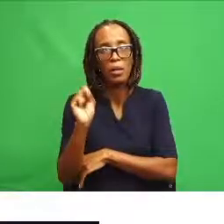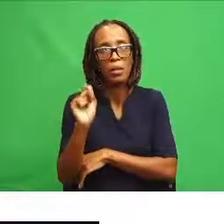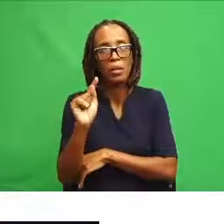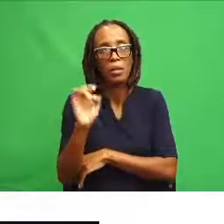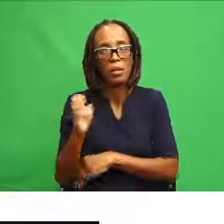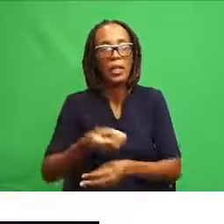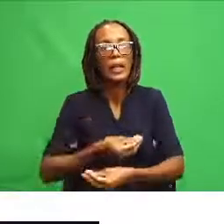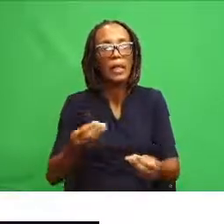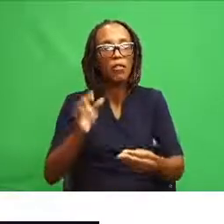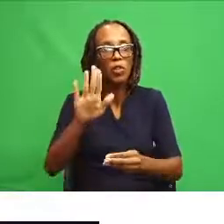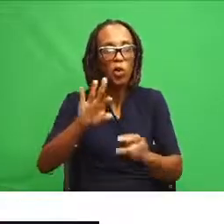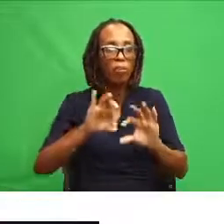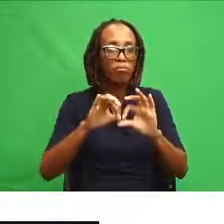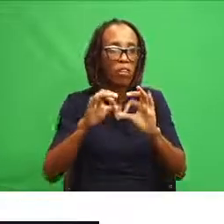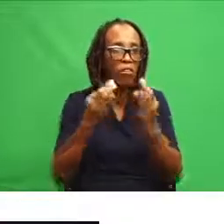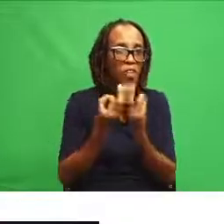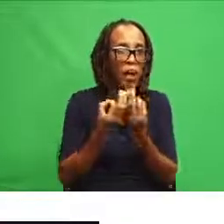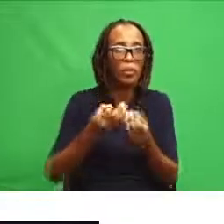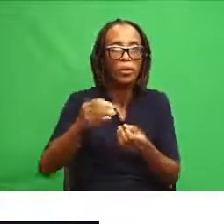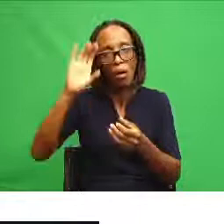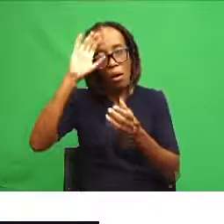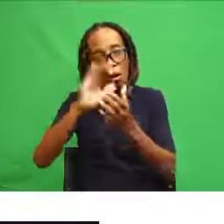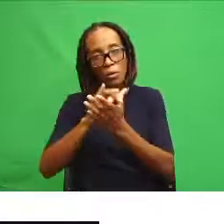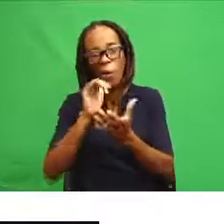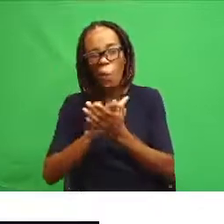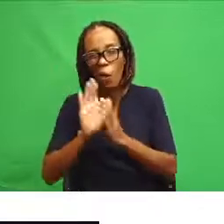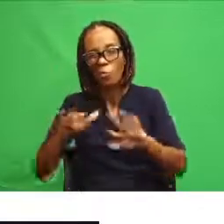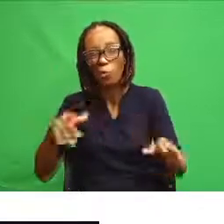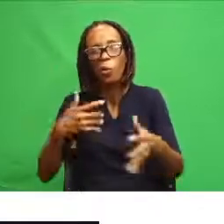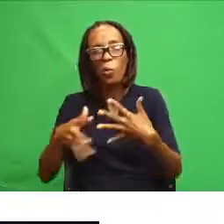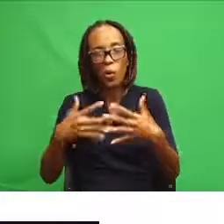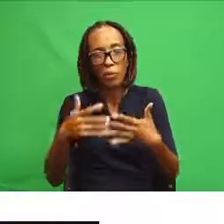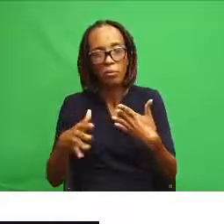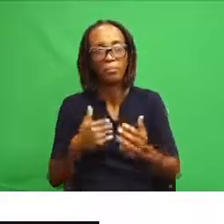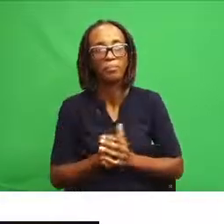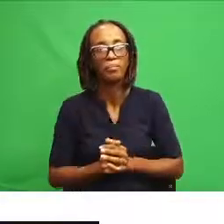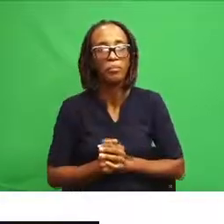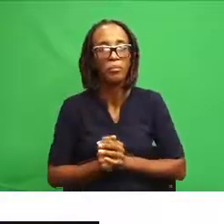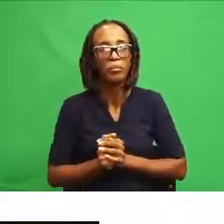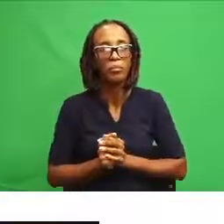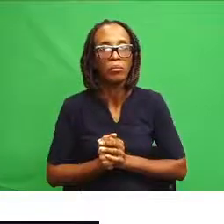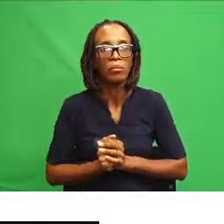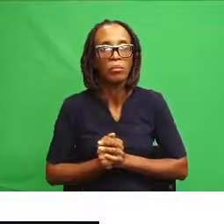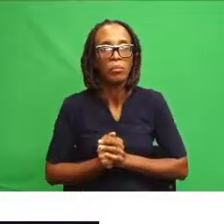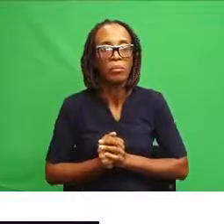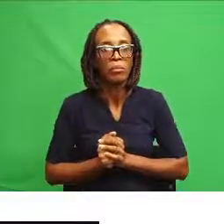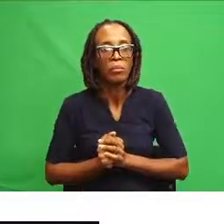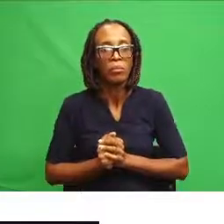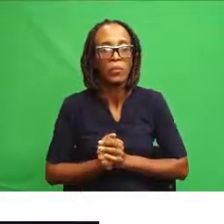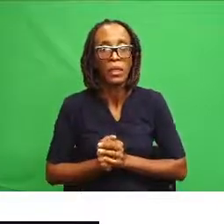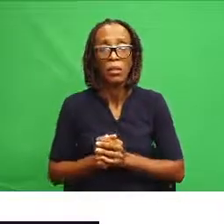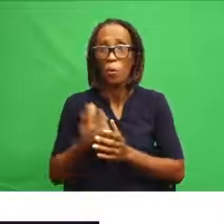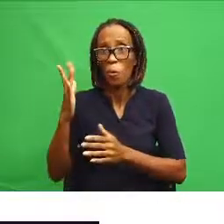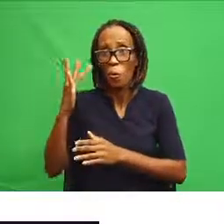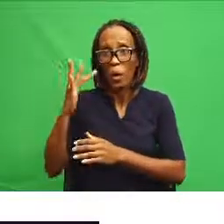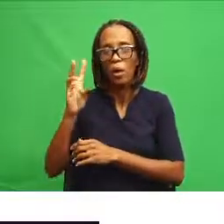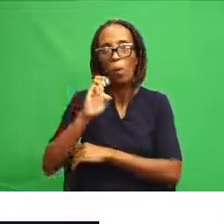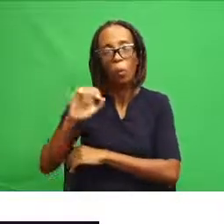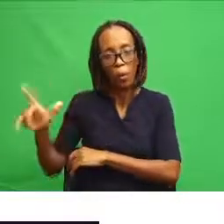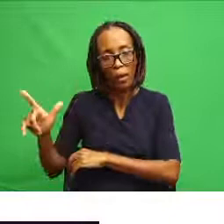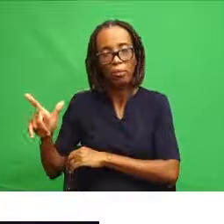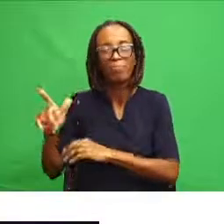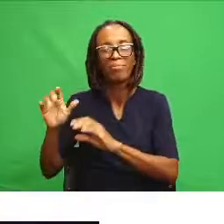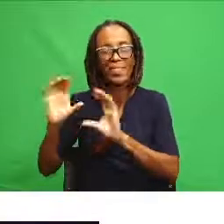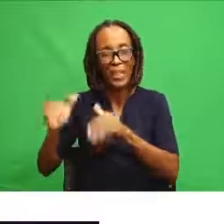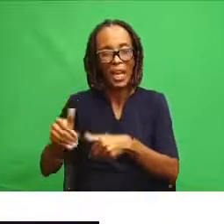of nullifying or minimizing or diminishing or eliminating completely the problems that are associated